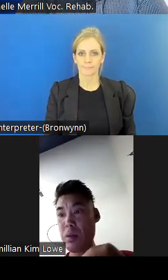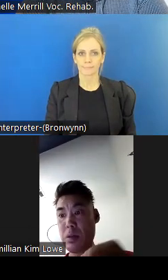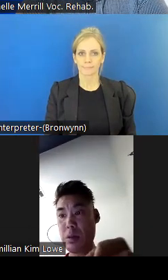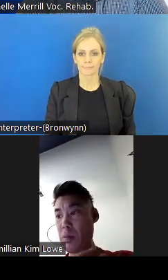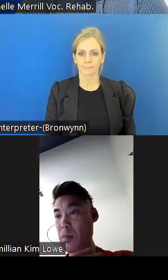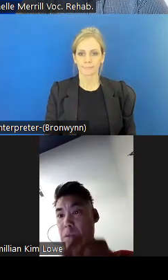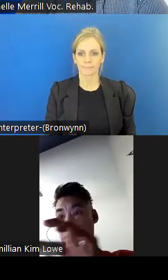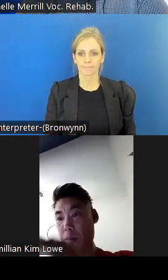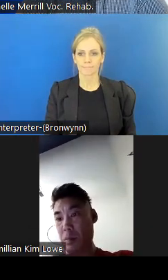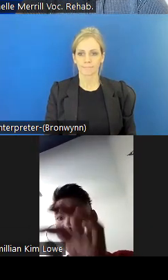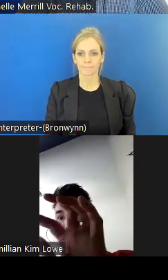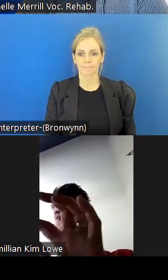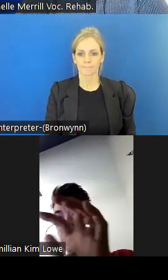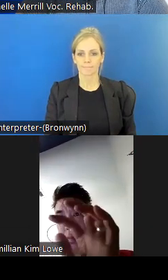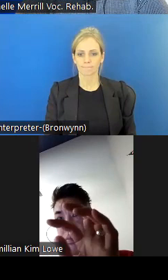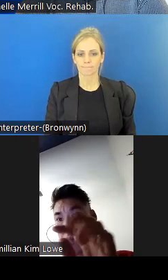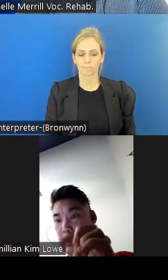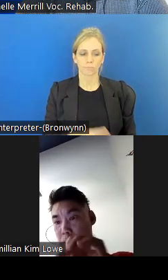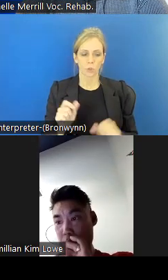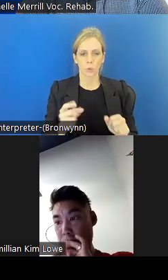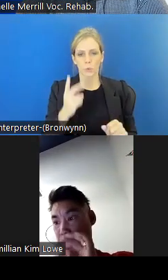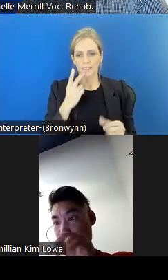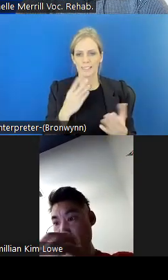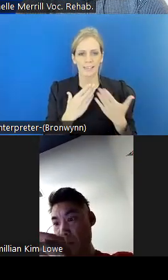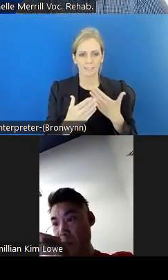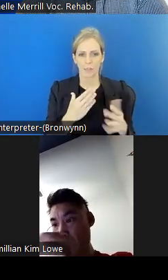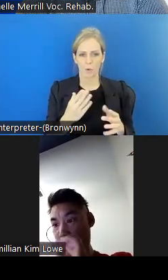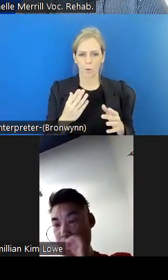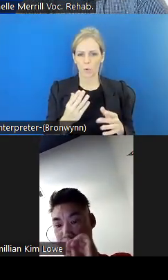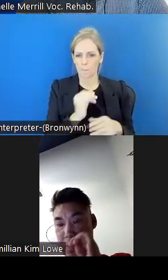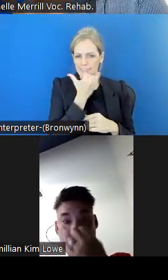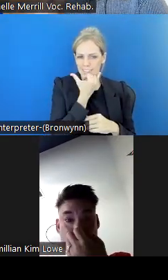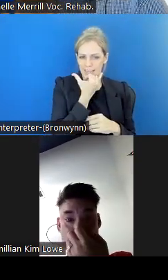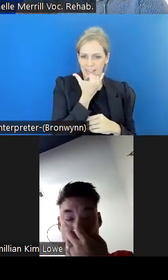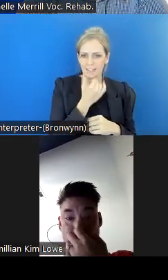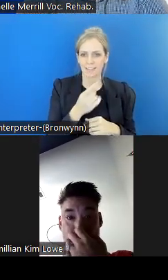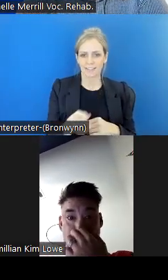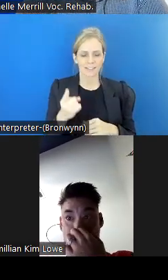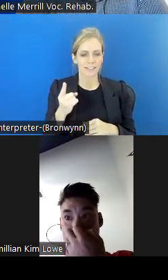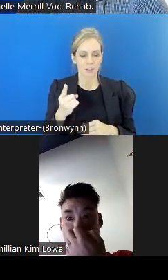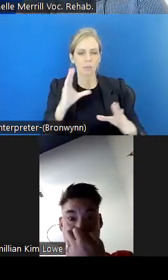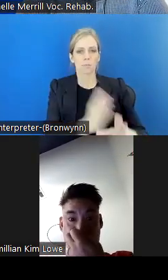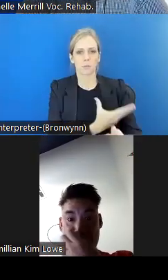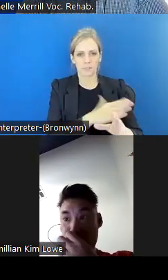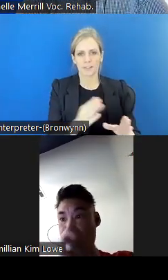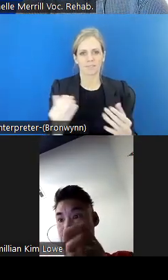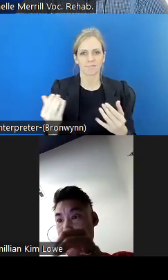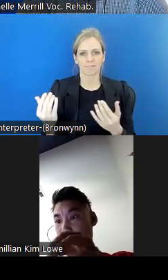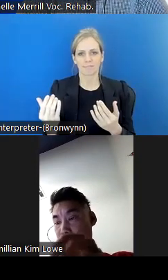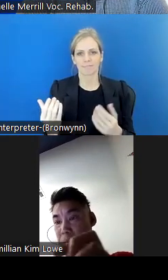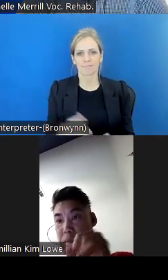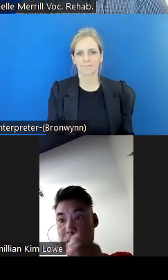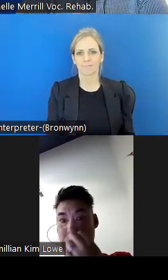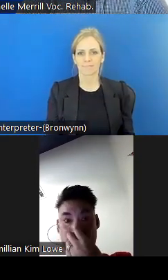Okay. But as you can see, even though I made a mistake, it said there was music playing. Here's